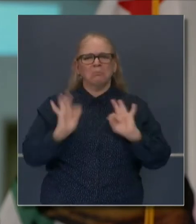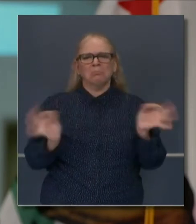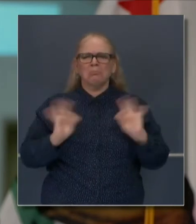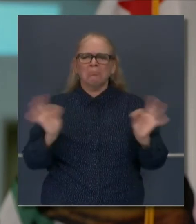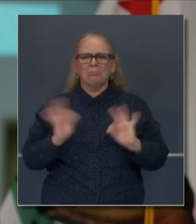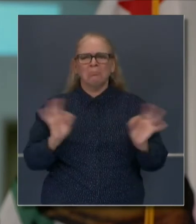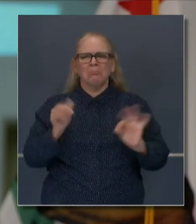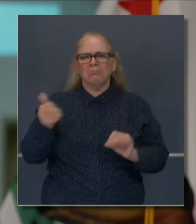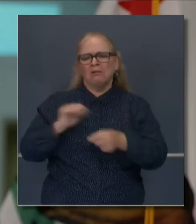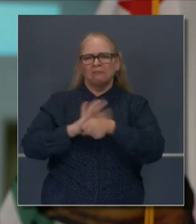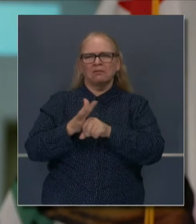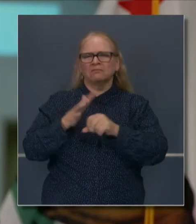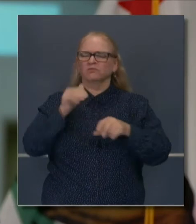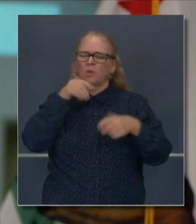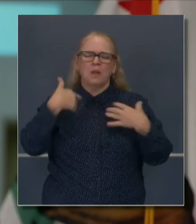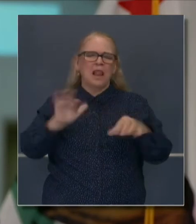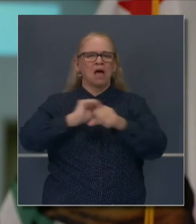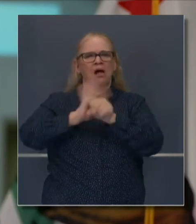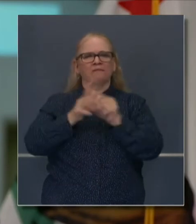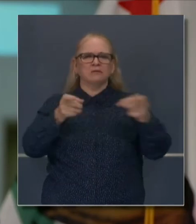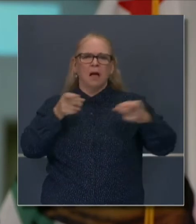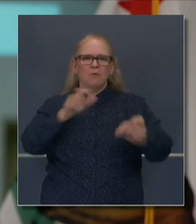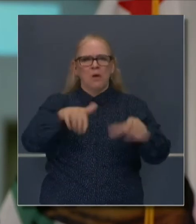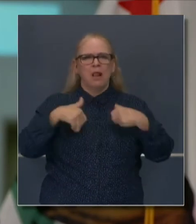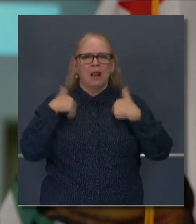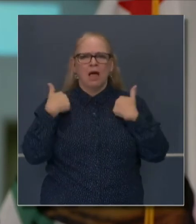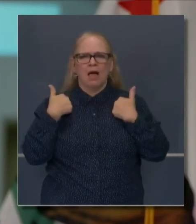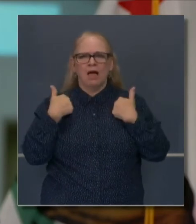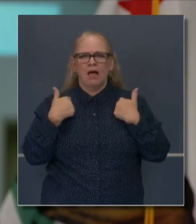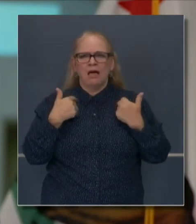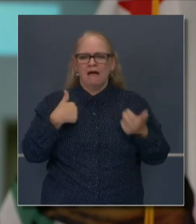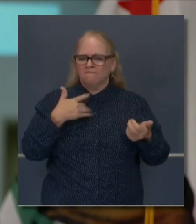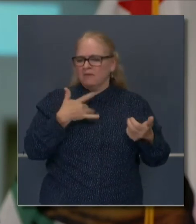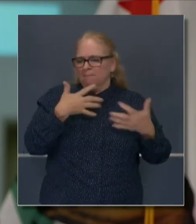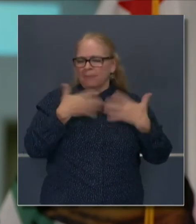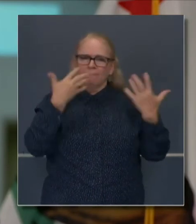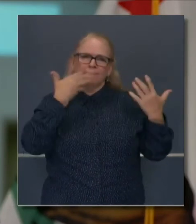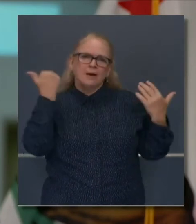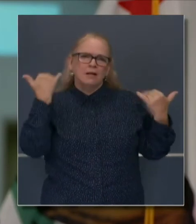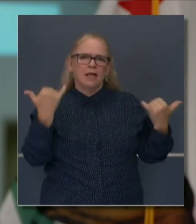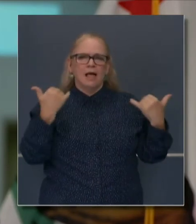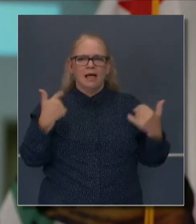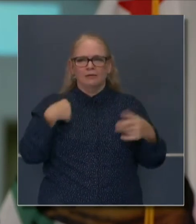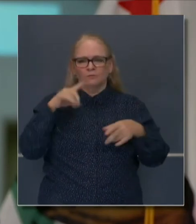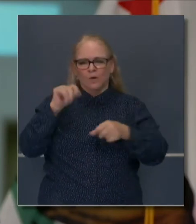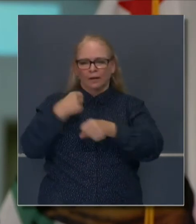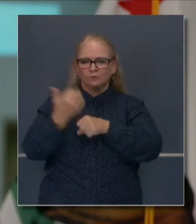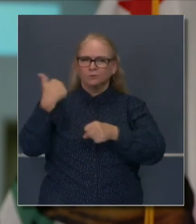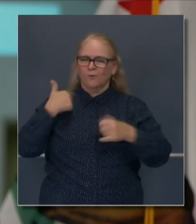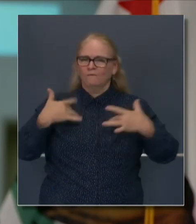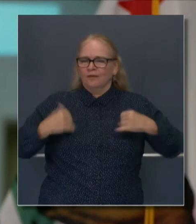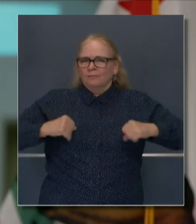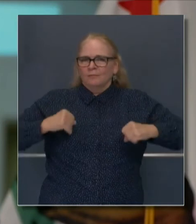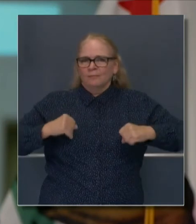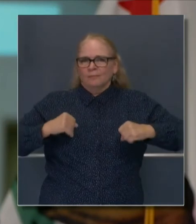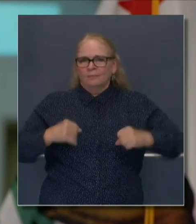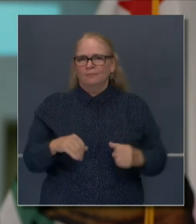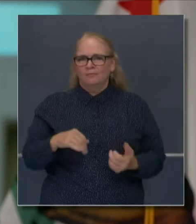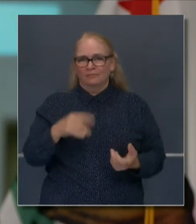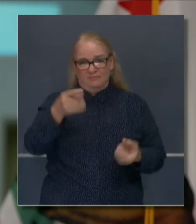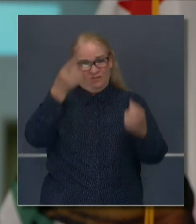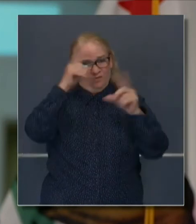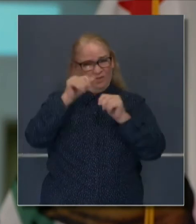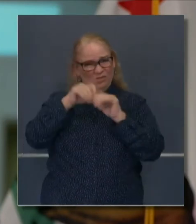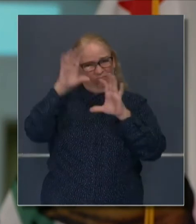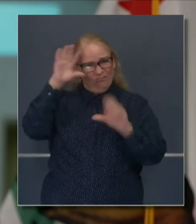some really good drugs and knowledge. I feel better than I did 20 years ago." Do you agree with that sort of messaging about COVID, and do you think that